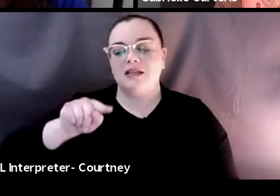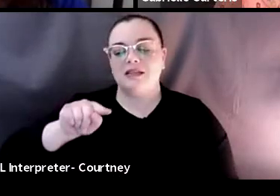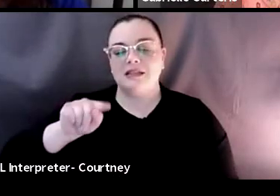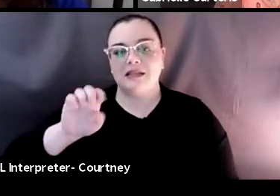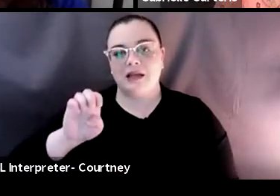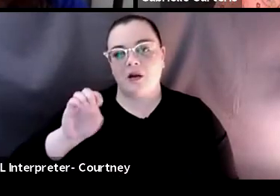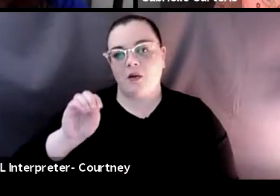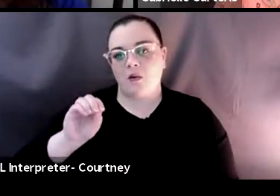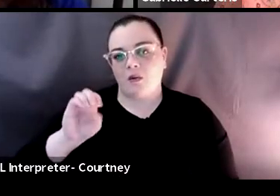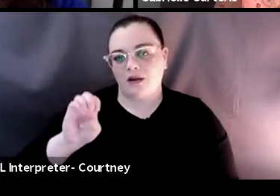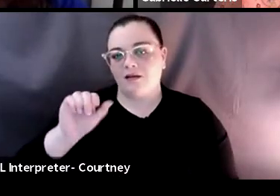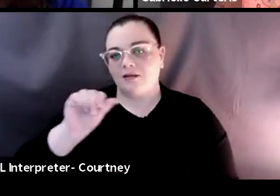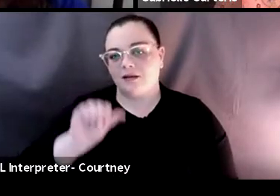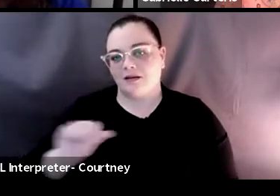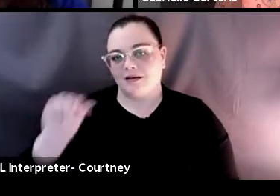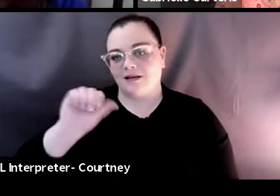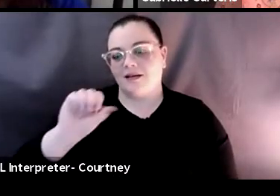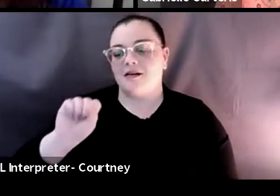pteoe@sagaftra.org. That's